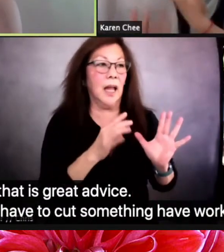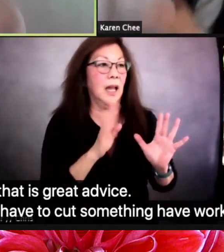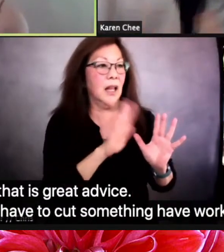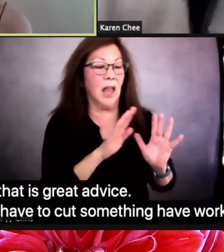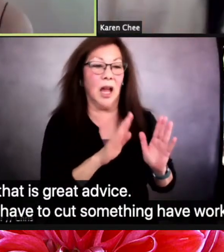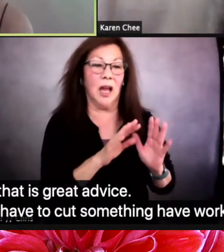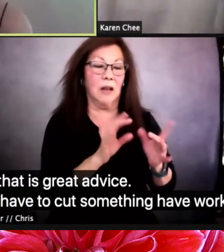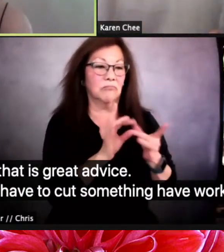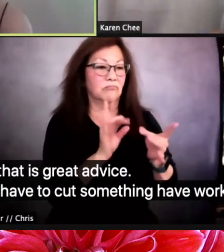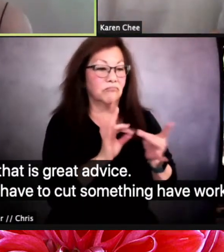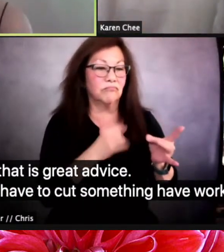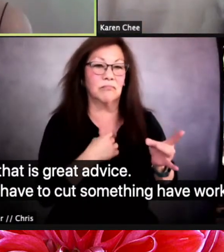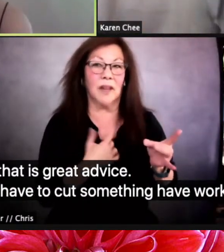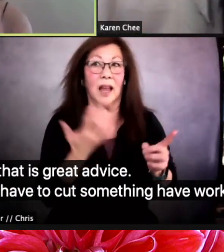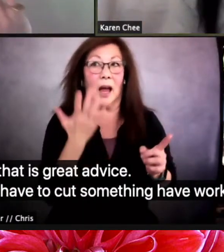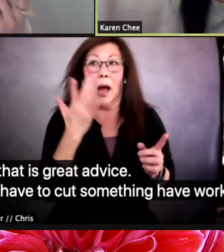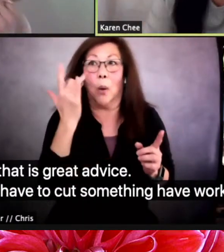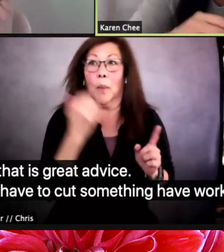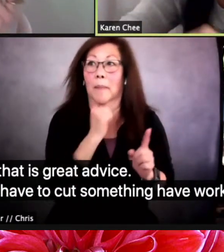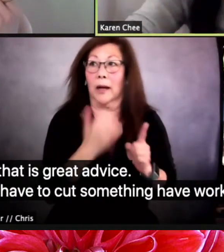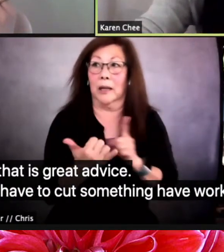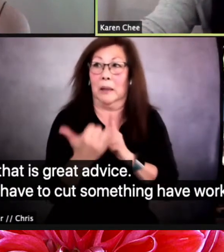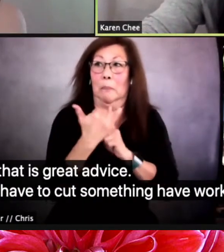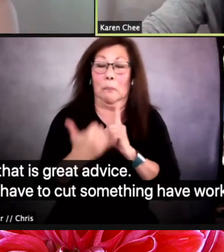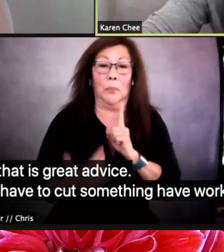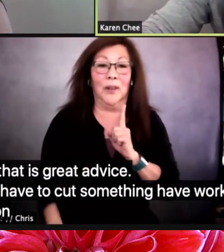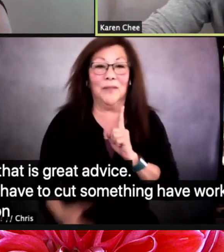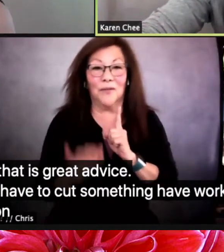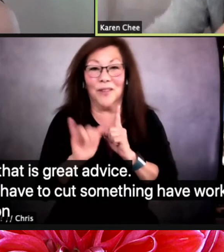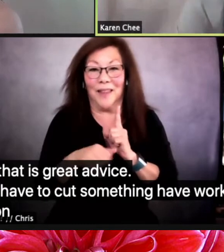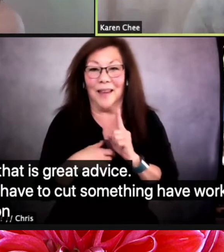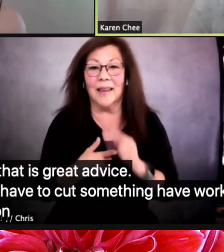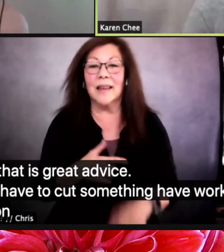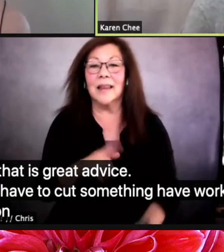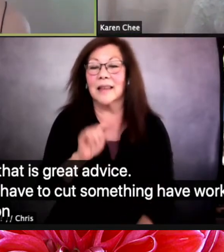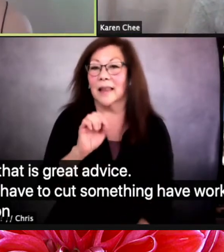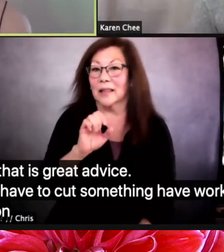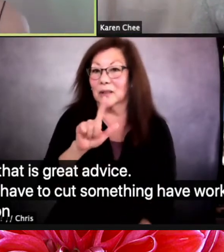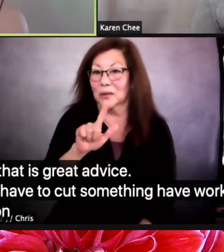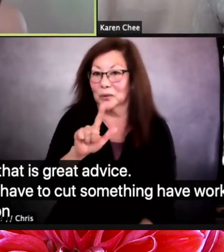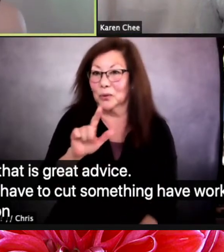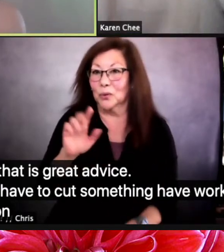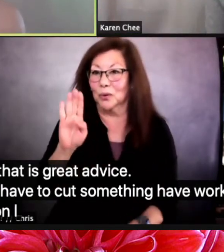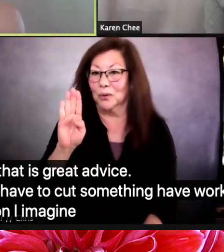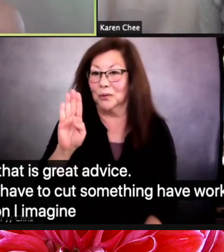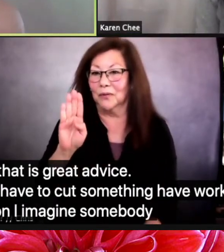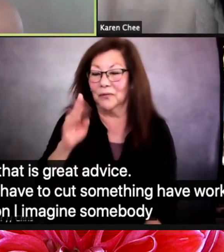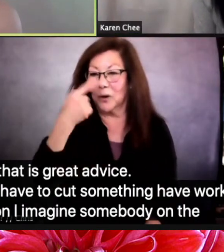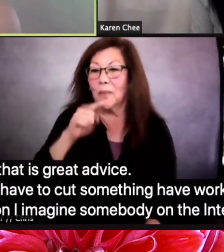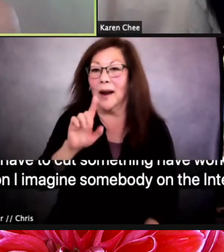God. I'm not gonna get bullied for this. Okay, that's a tool for my toolbox. Going to think about that.